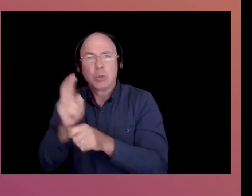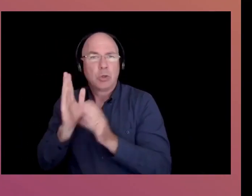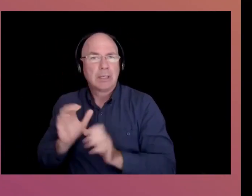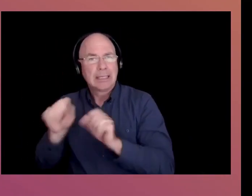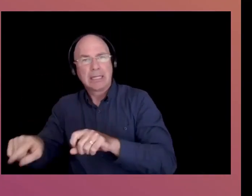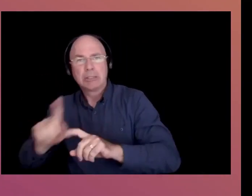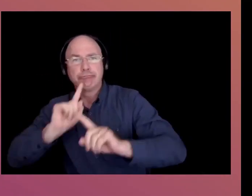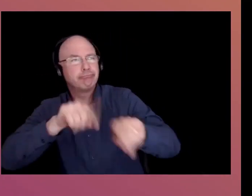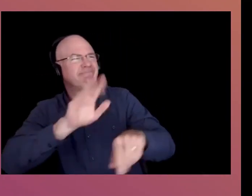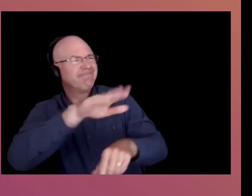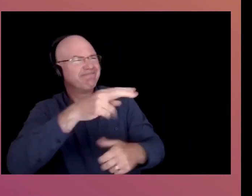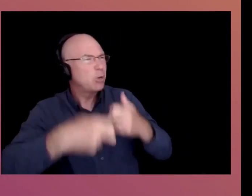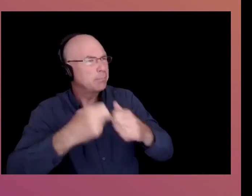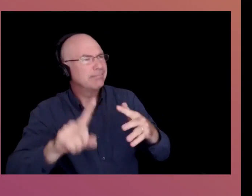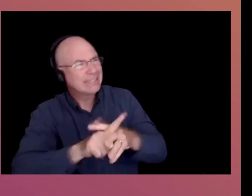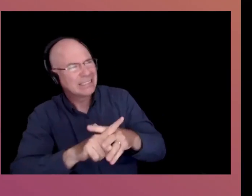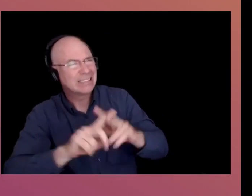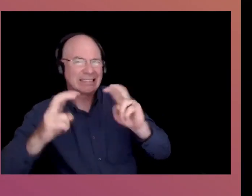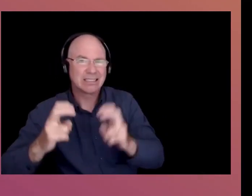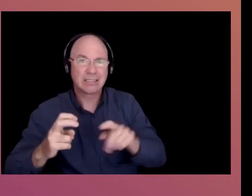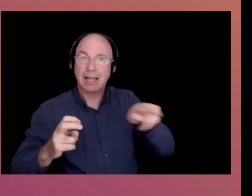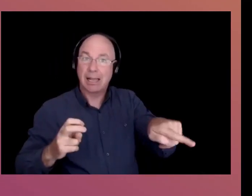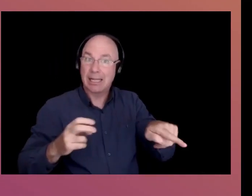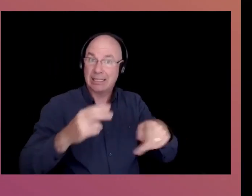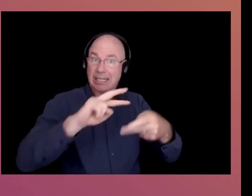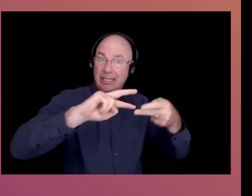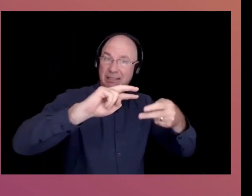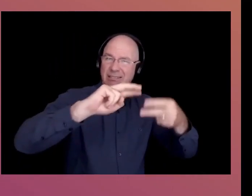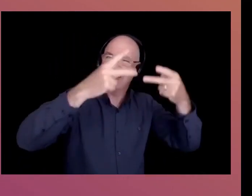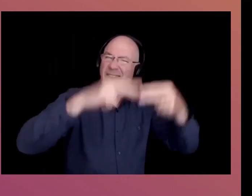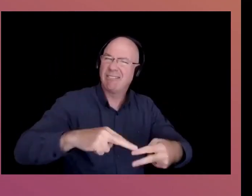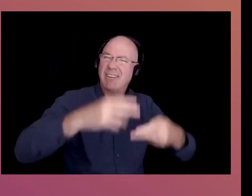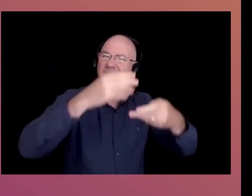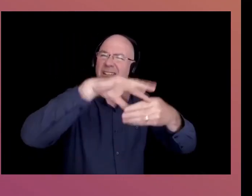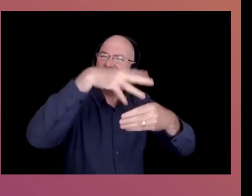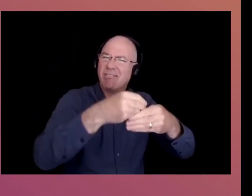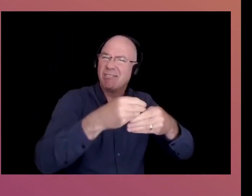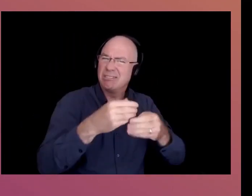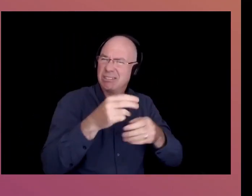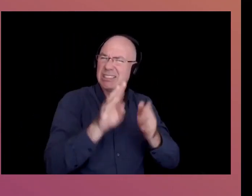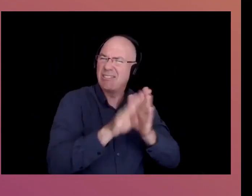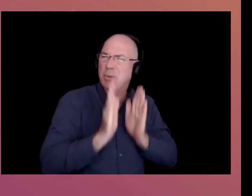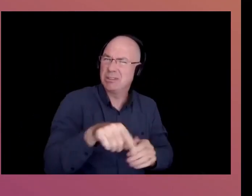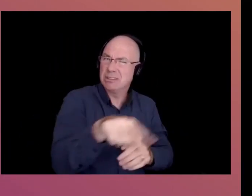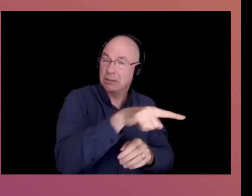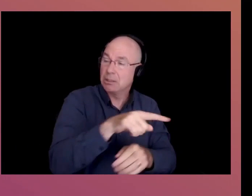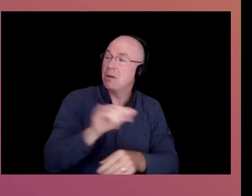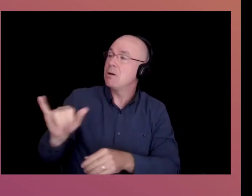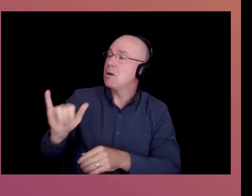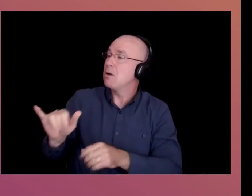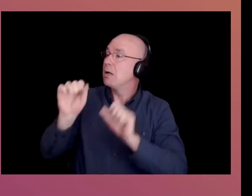issues they found to developers. And as well, they might share accessible apps with their cool